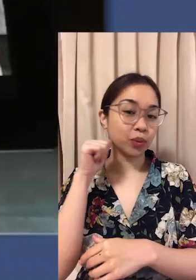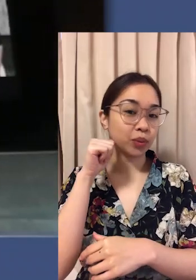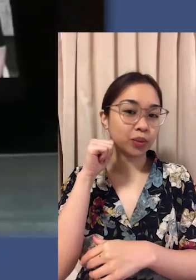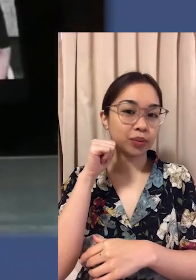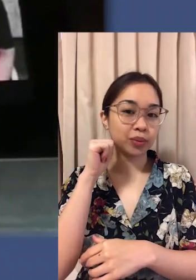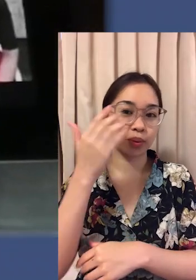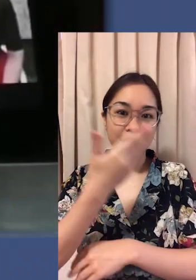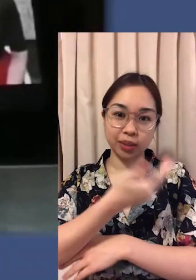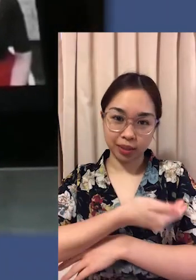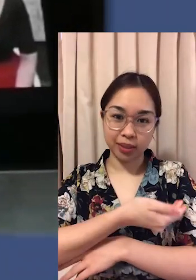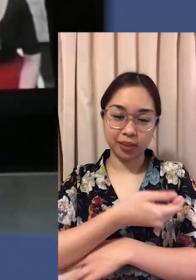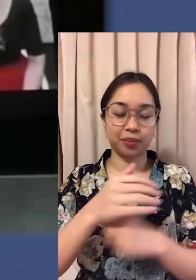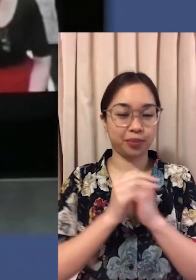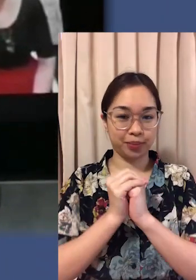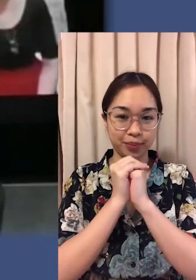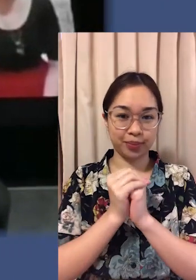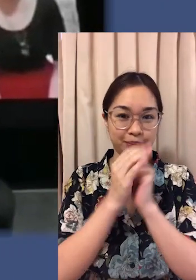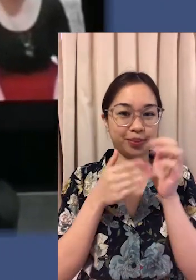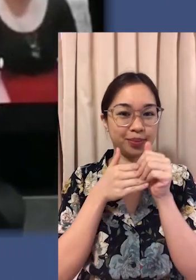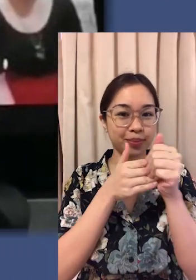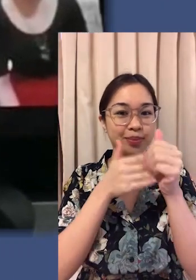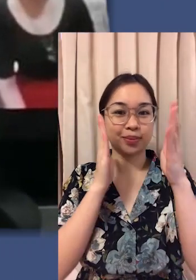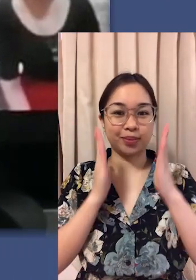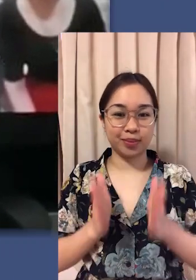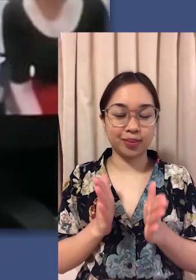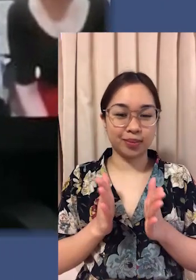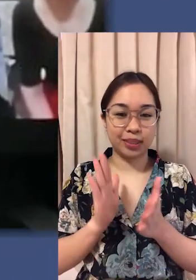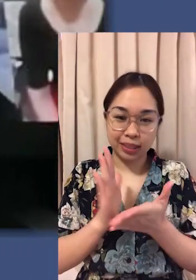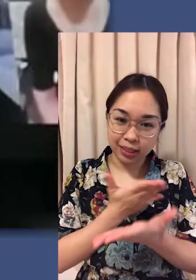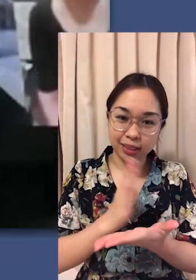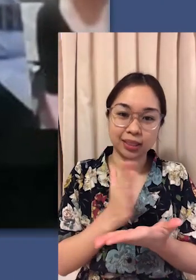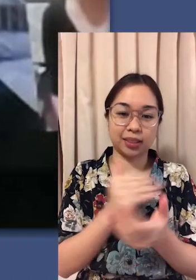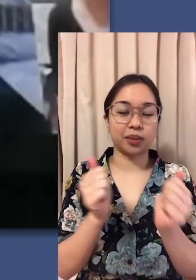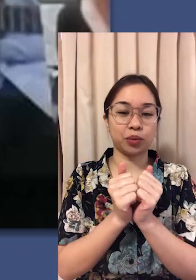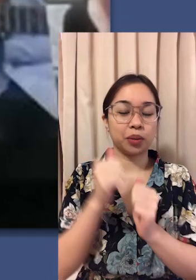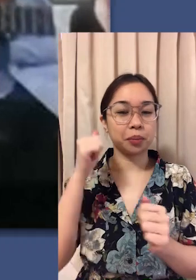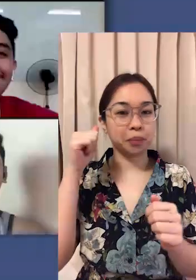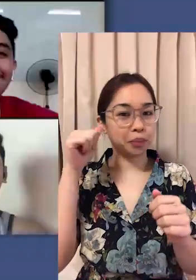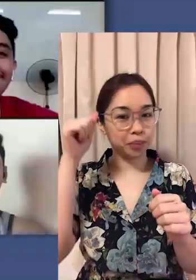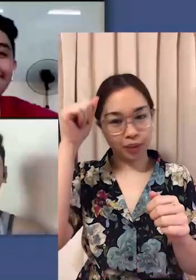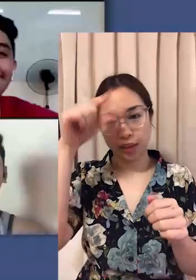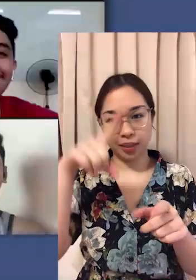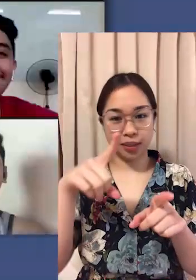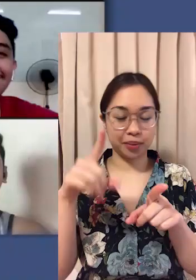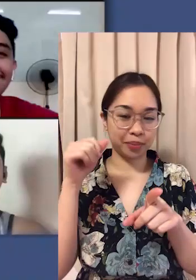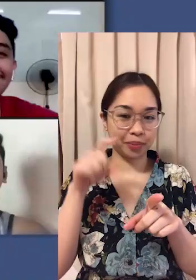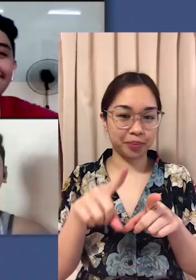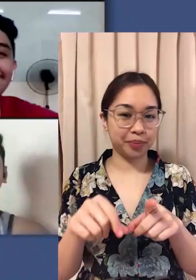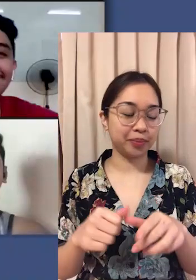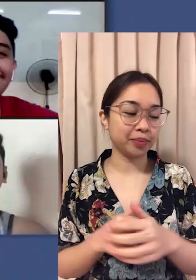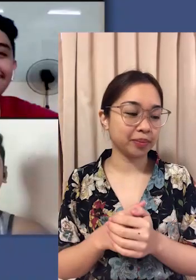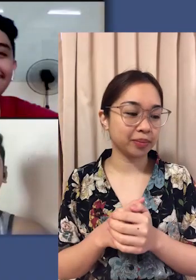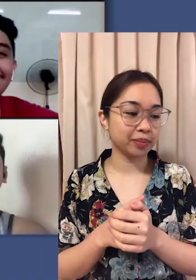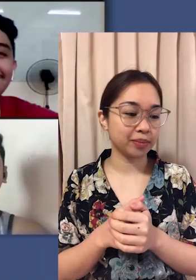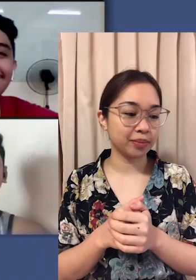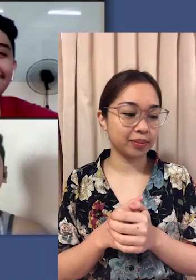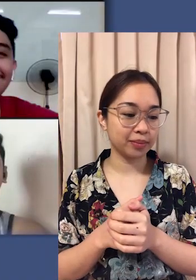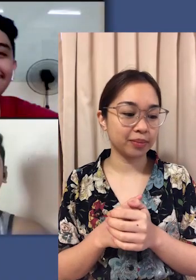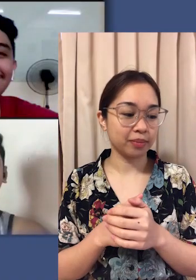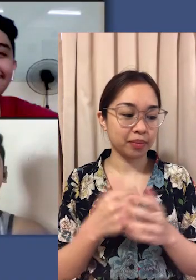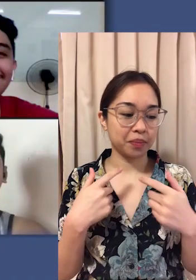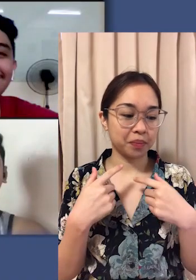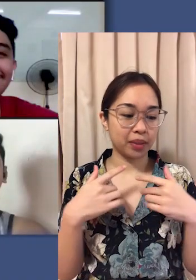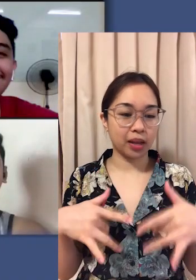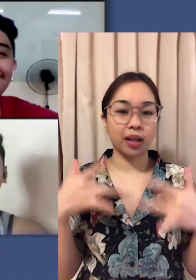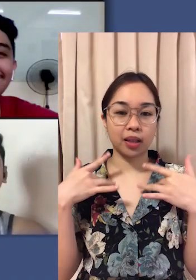grow into worship leader during Sunday service with her brother's support. And through our children's involvement in